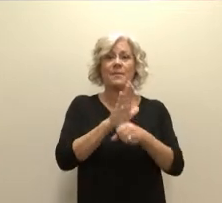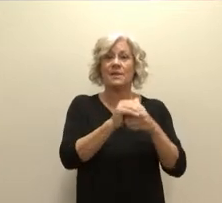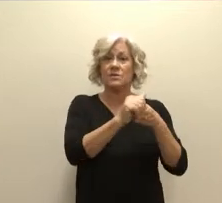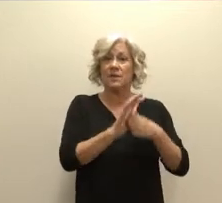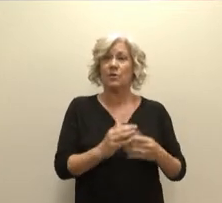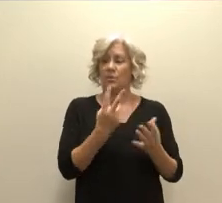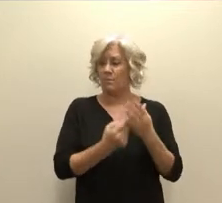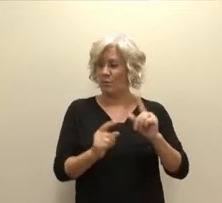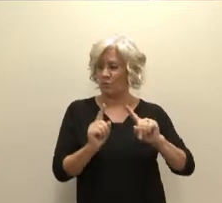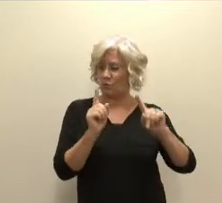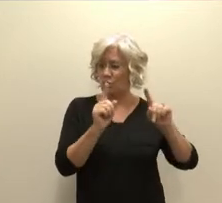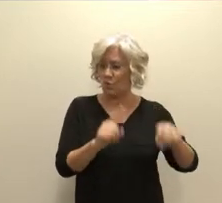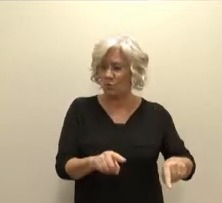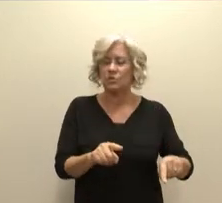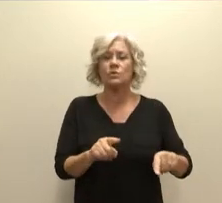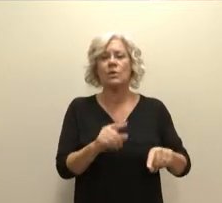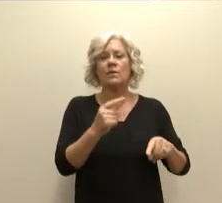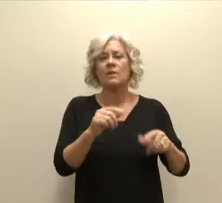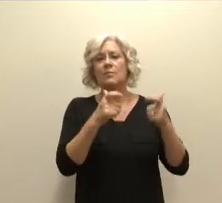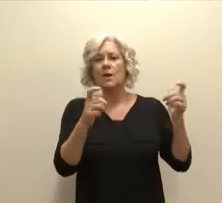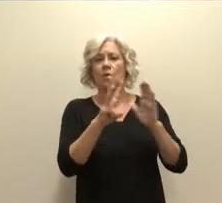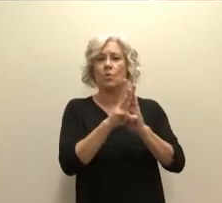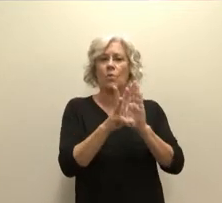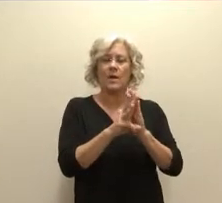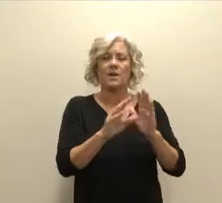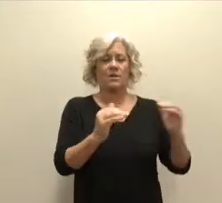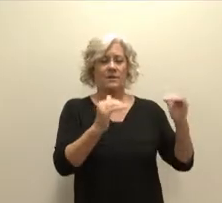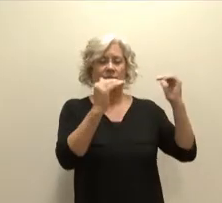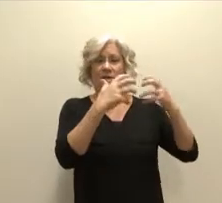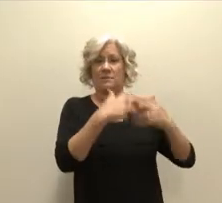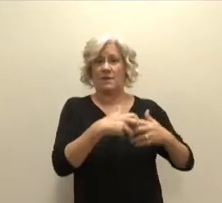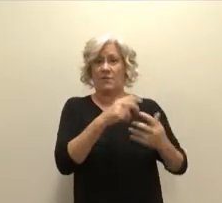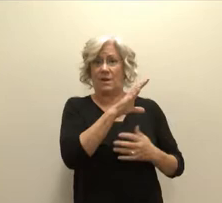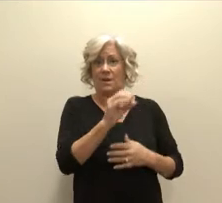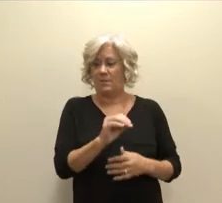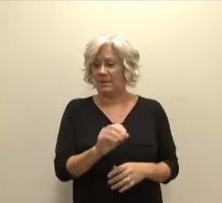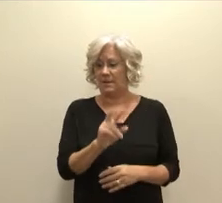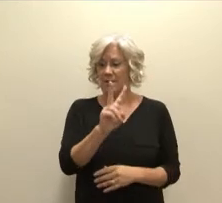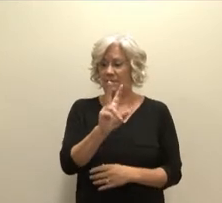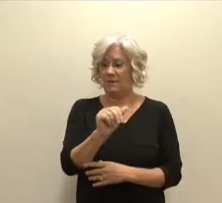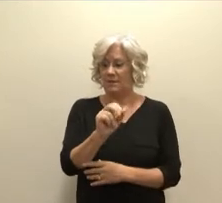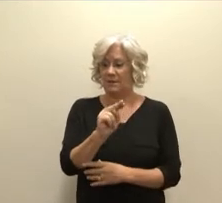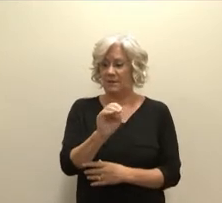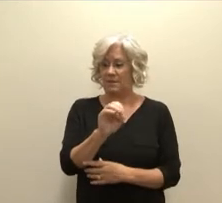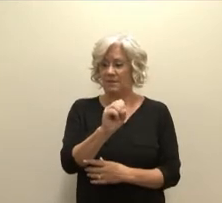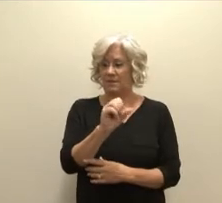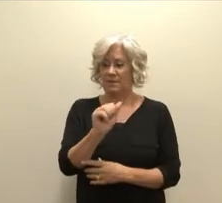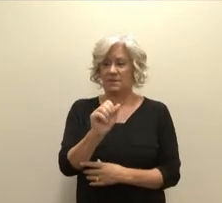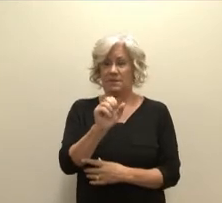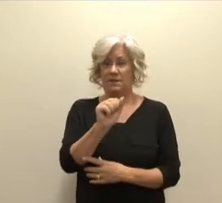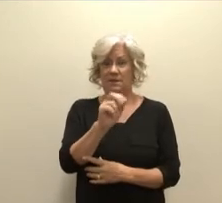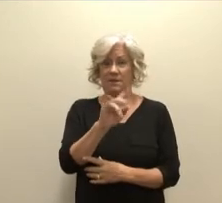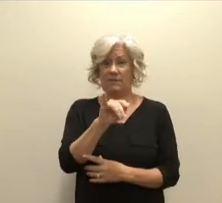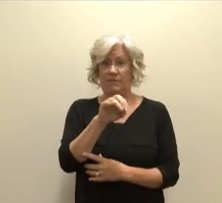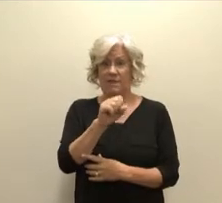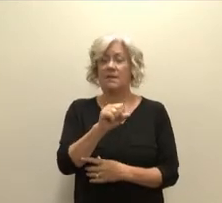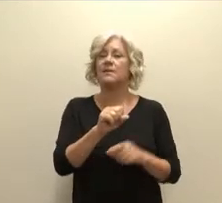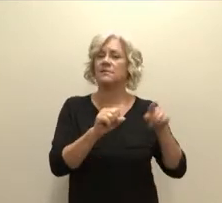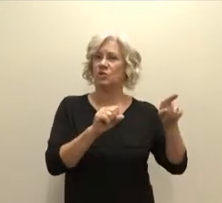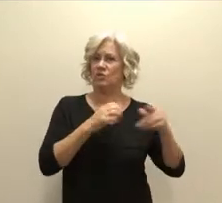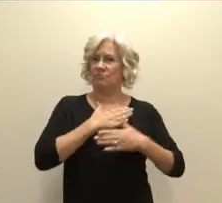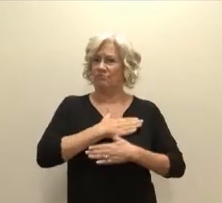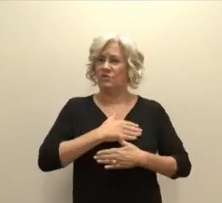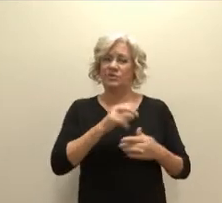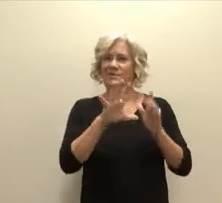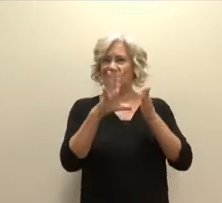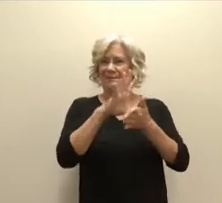attend the Greater Waco Advanced Manufacturing Academy. Vanessa Aviles is a senior at Waco High and says that history and English are